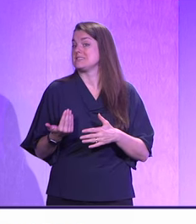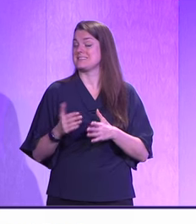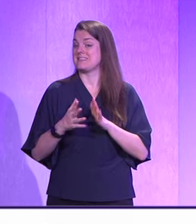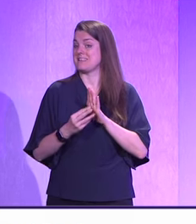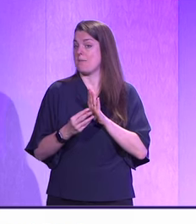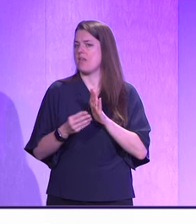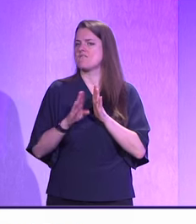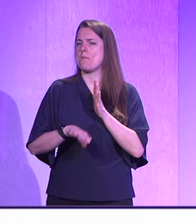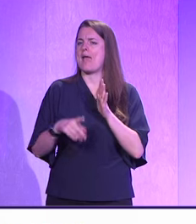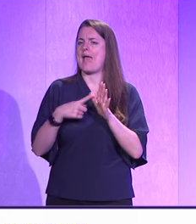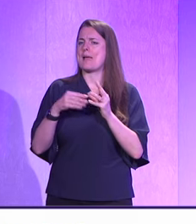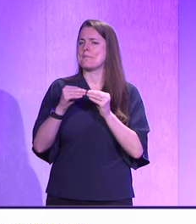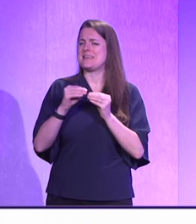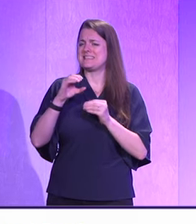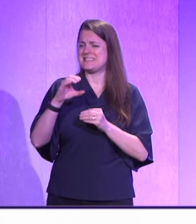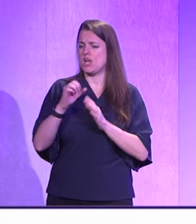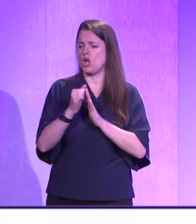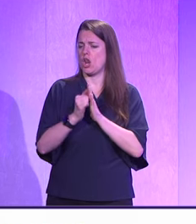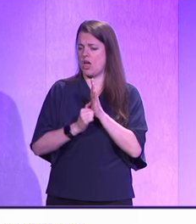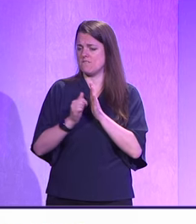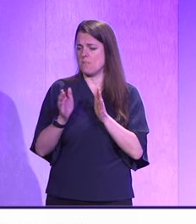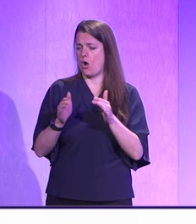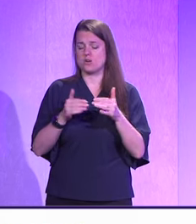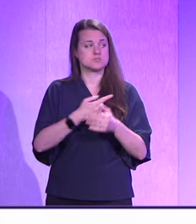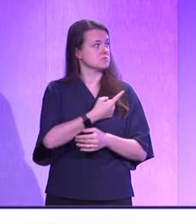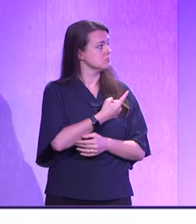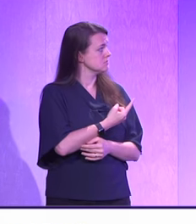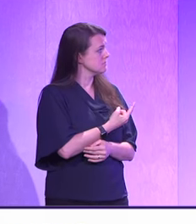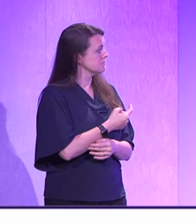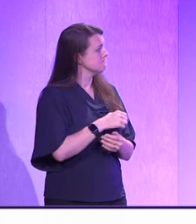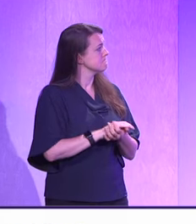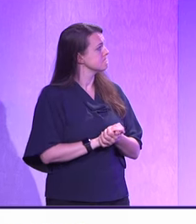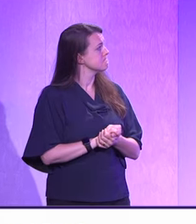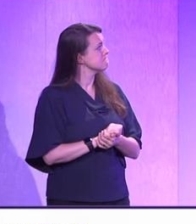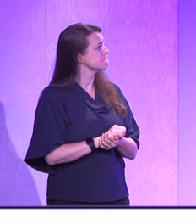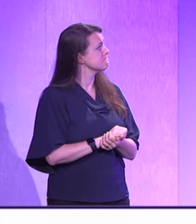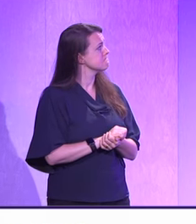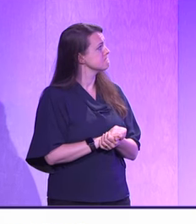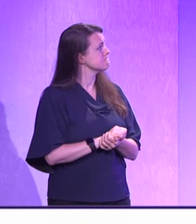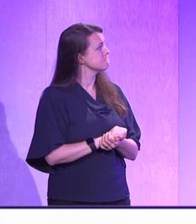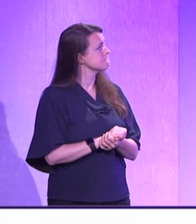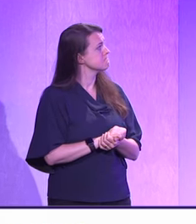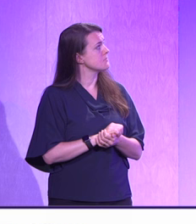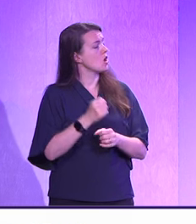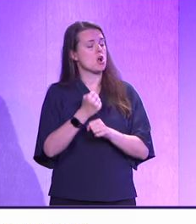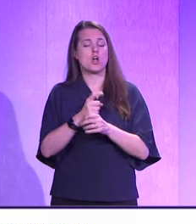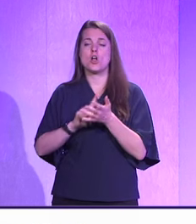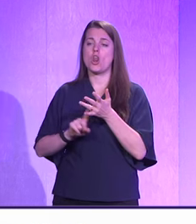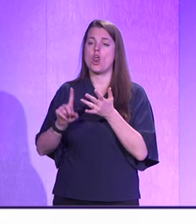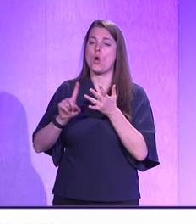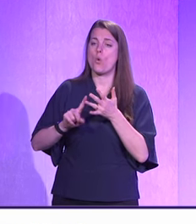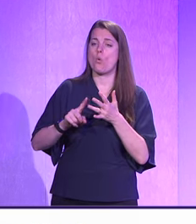example from a company called ABC Glowfox. They do gym management software. They're based in Ireland. And we've just